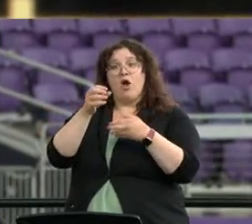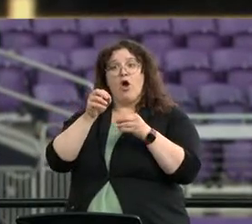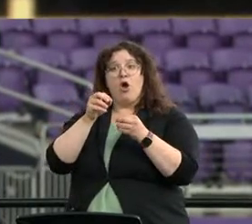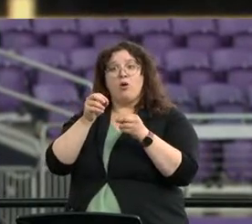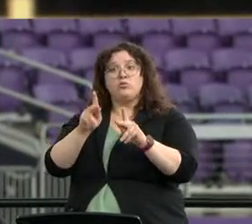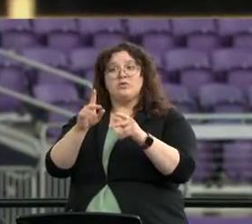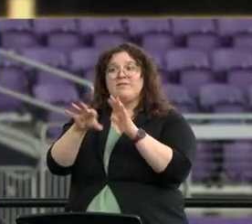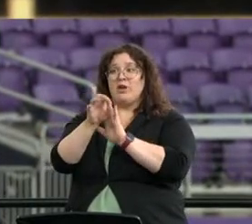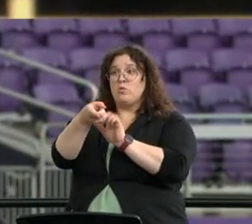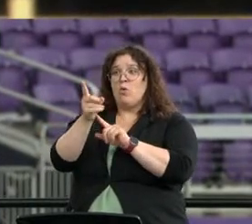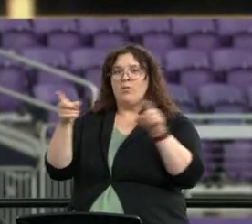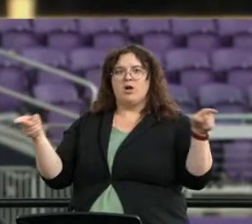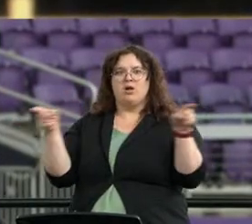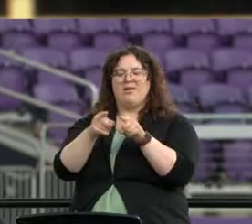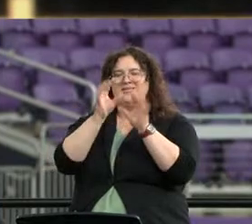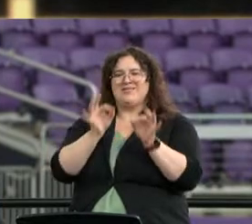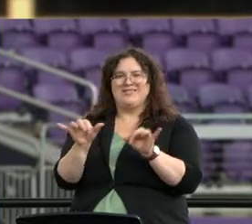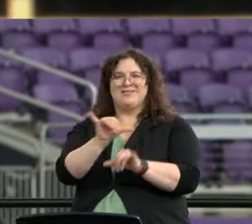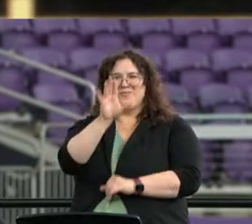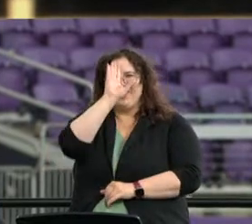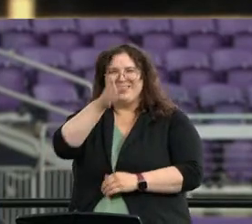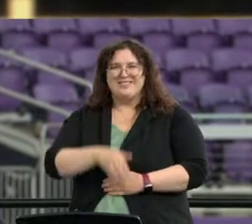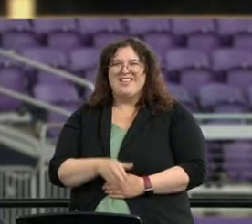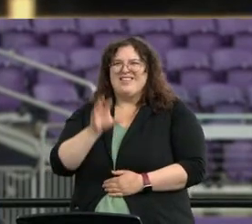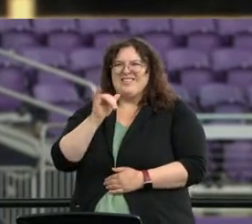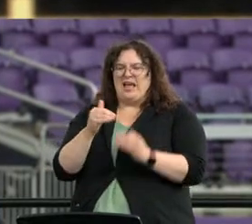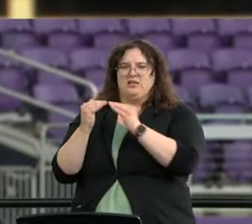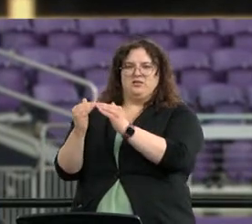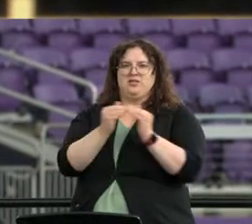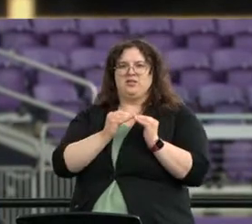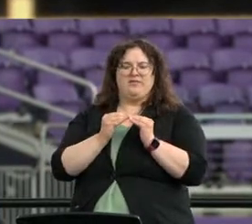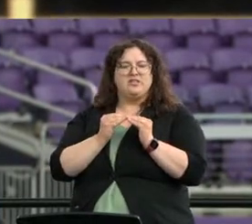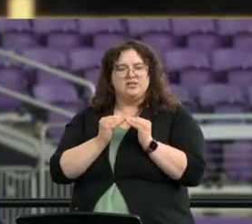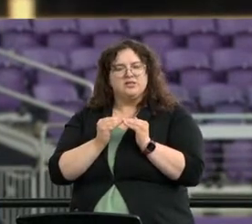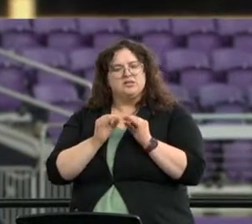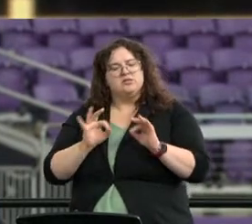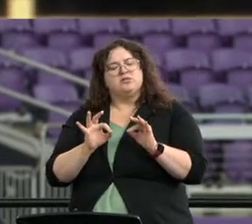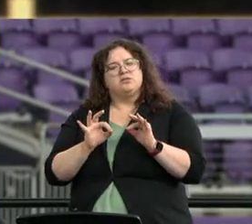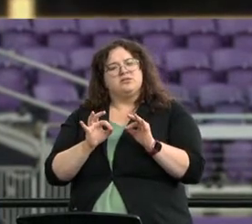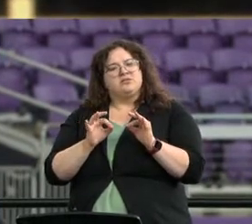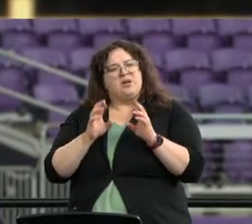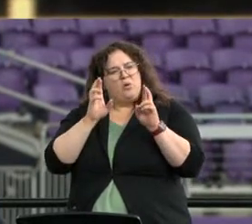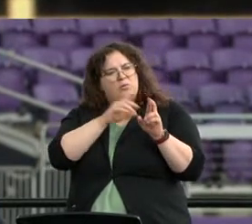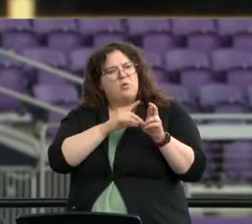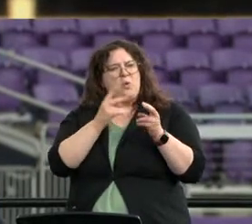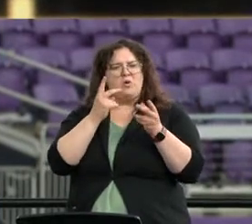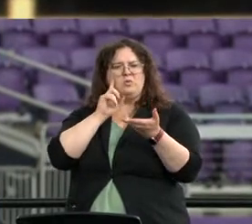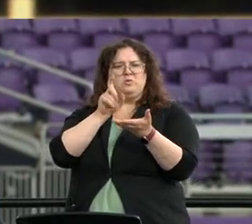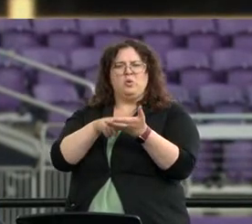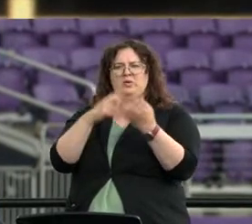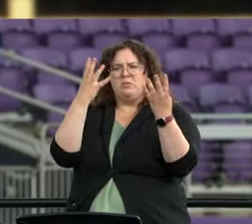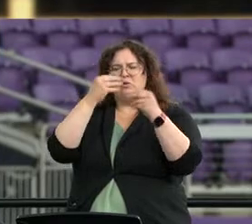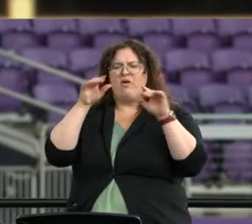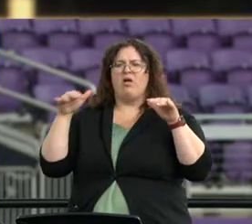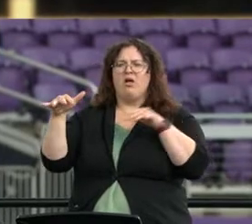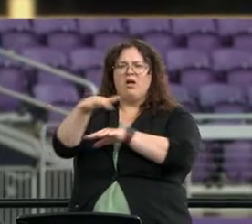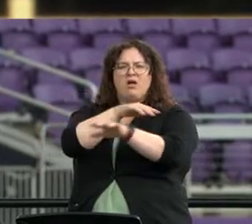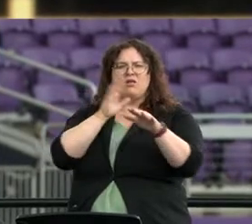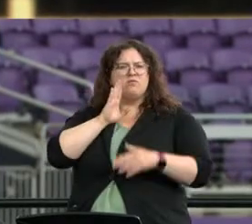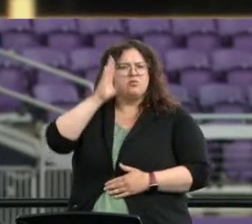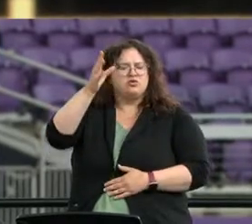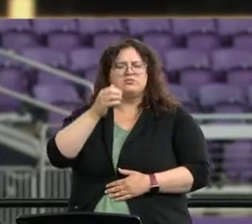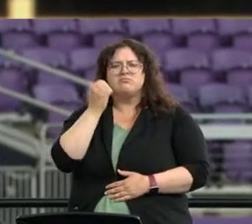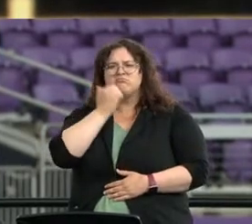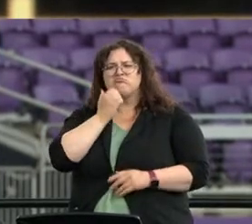moment. Now that is an even playing field. I hope you see this beauty in what lies ahead for you. Every day is made up